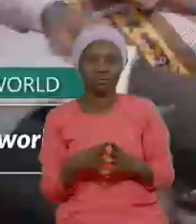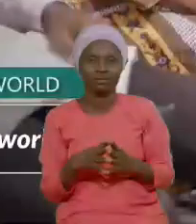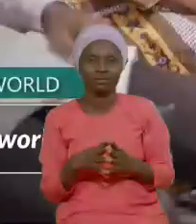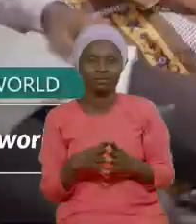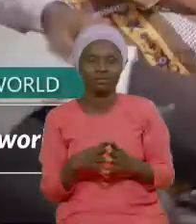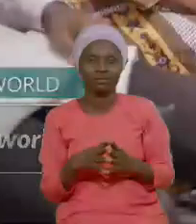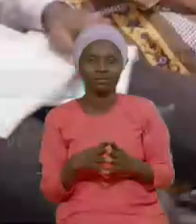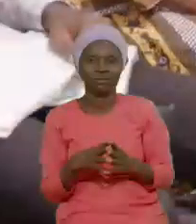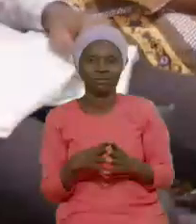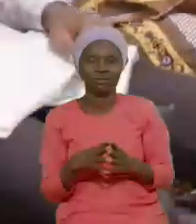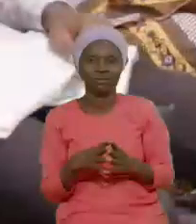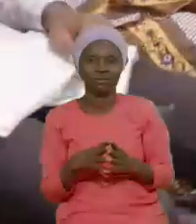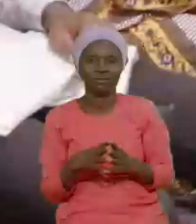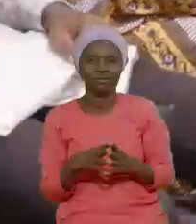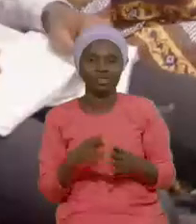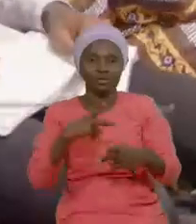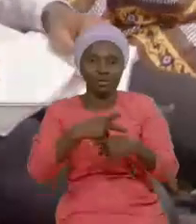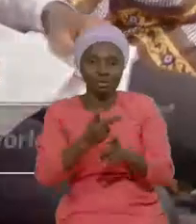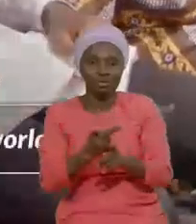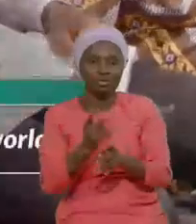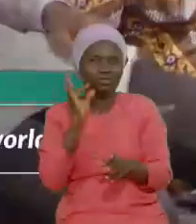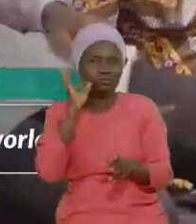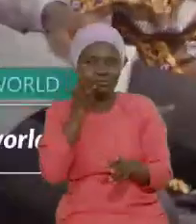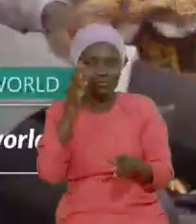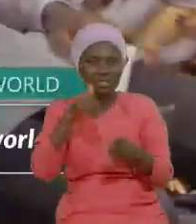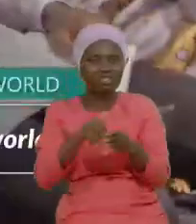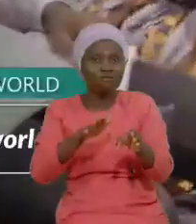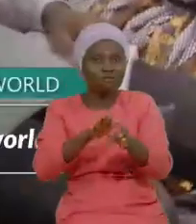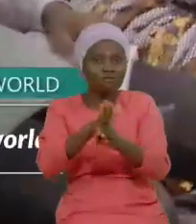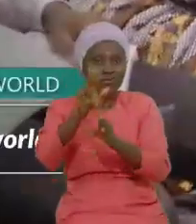Yield fruit in fullness to God.